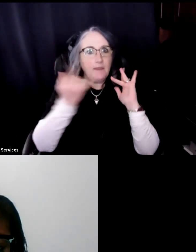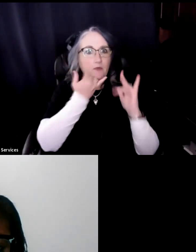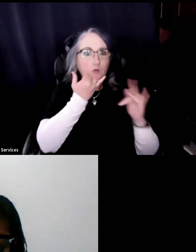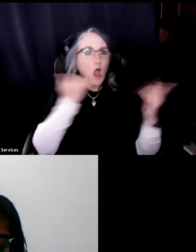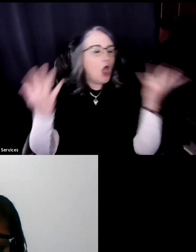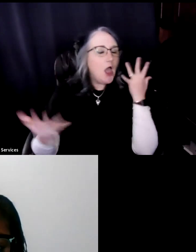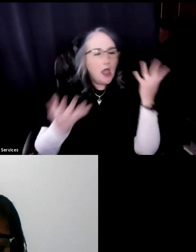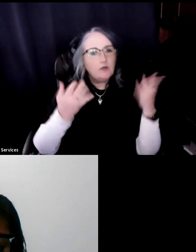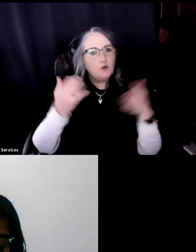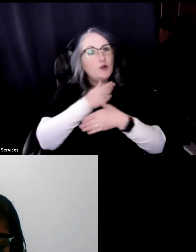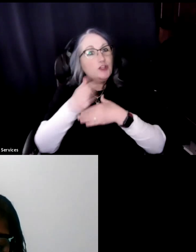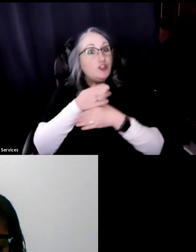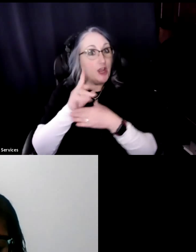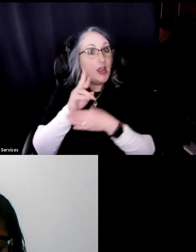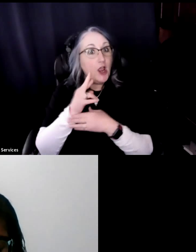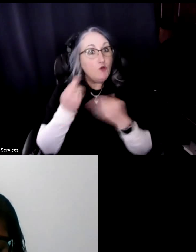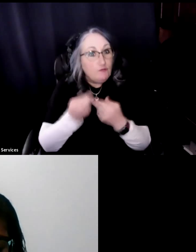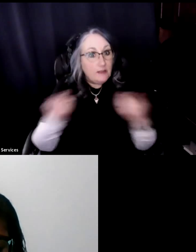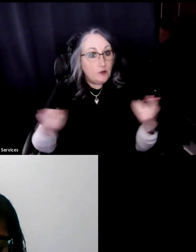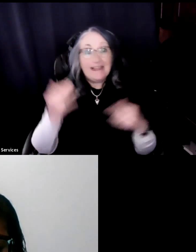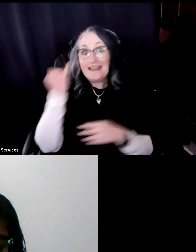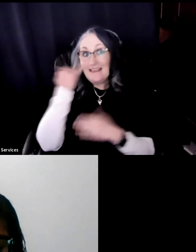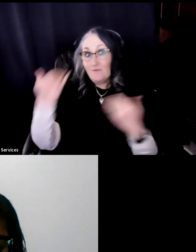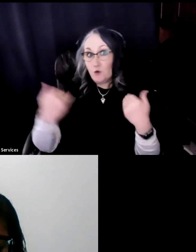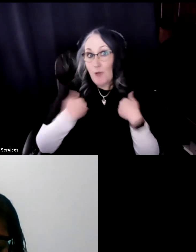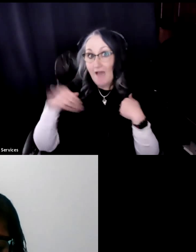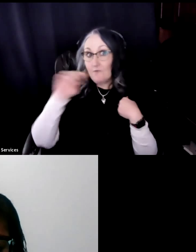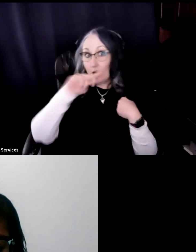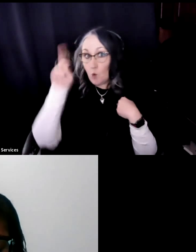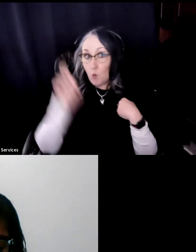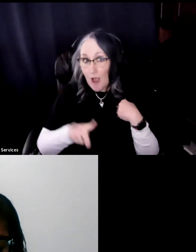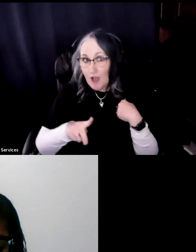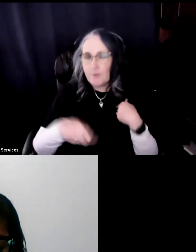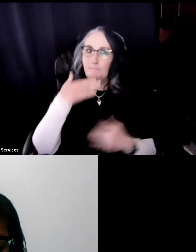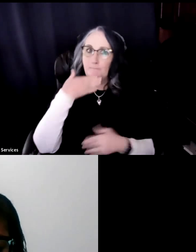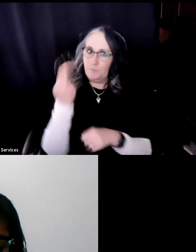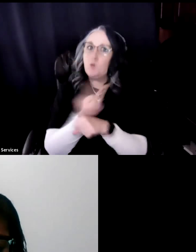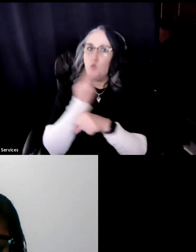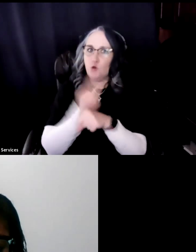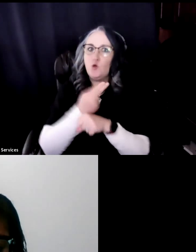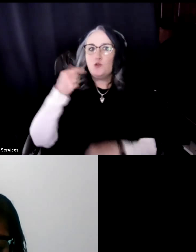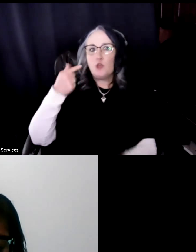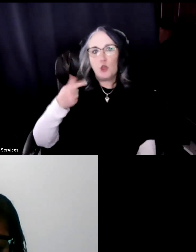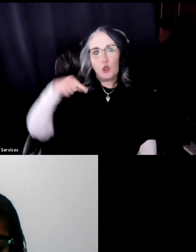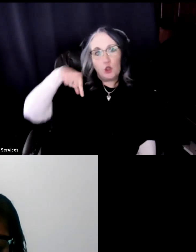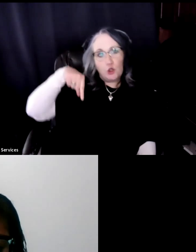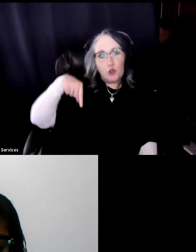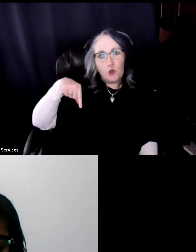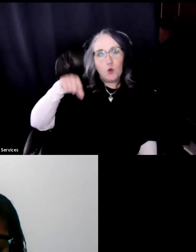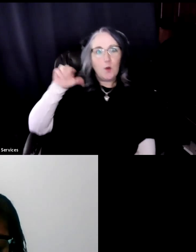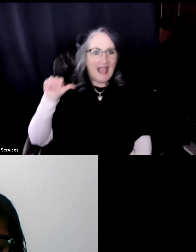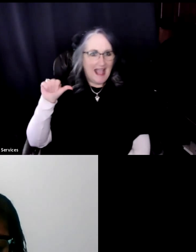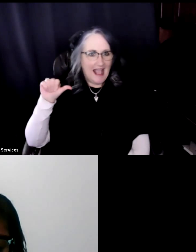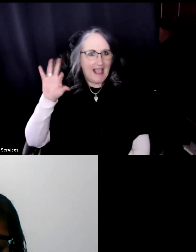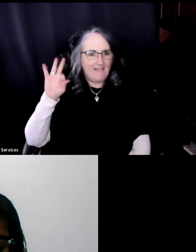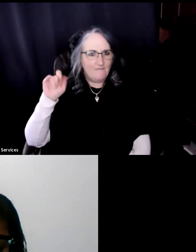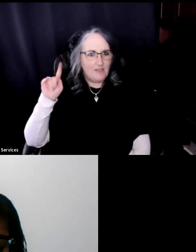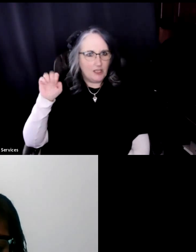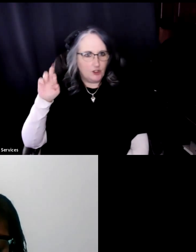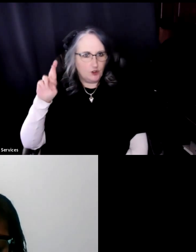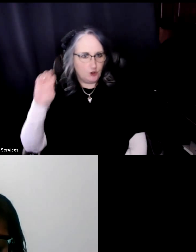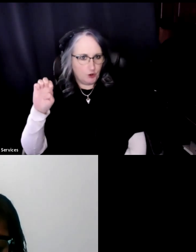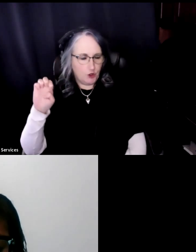For all questions that come up, please use the Q&A feature. The Q&A feature allows us to easily see and answer